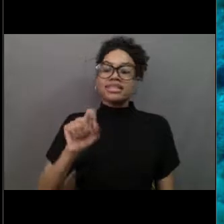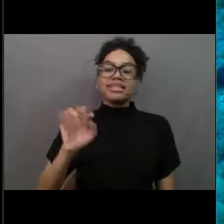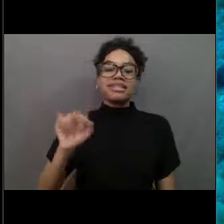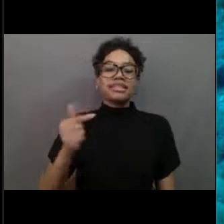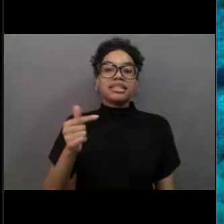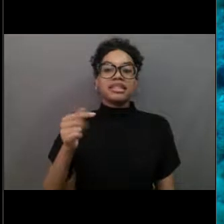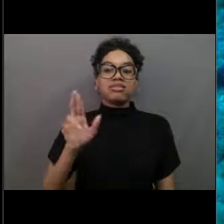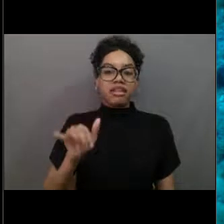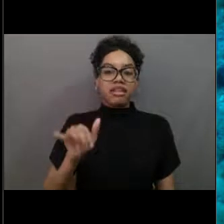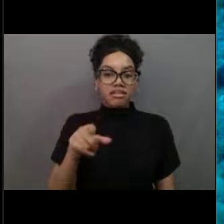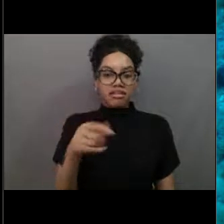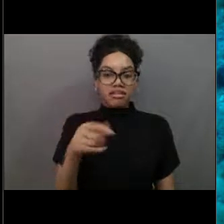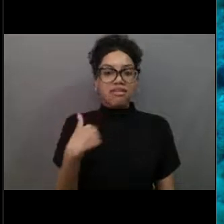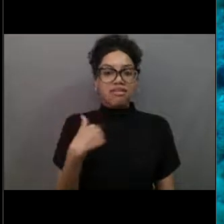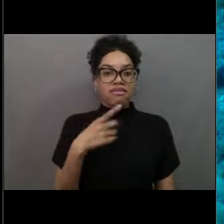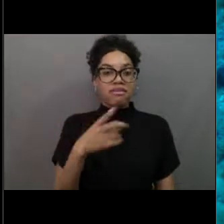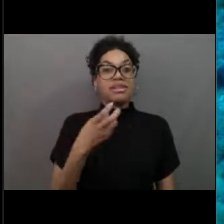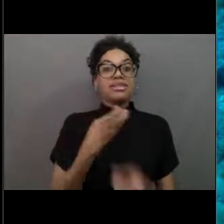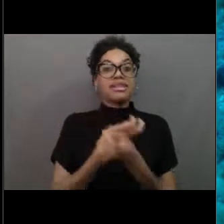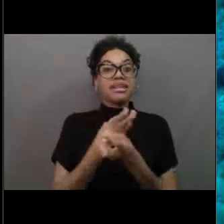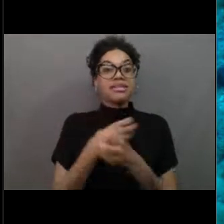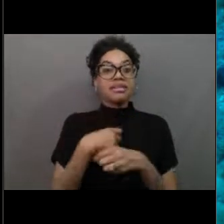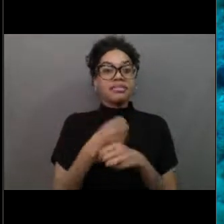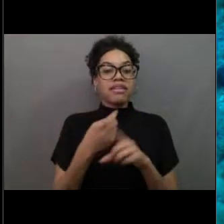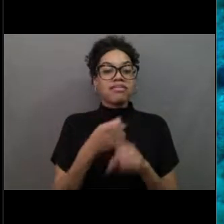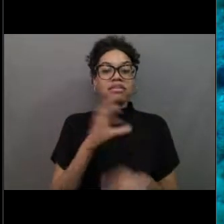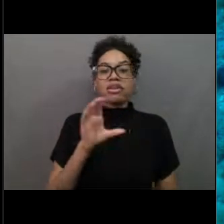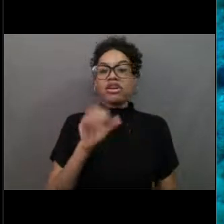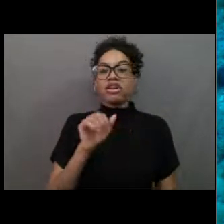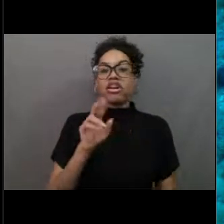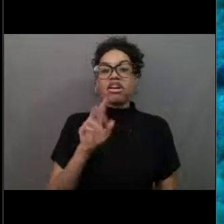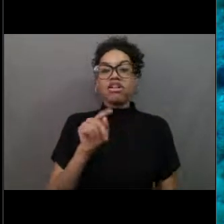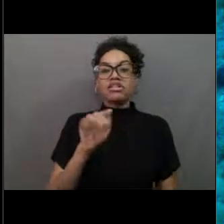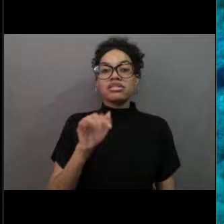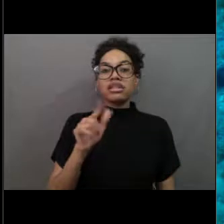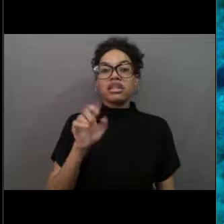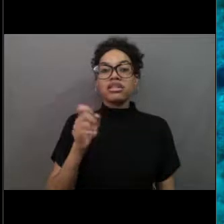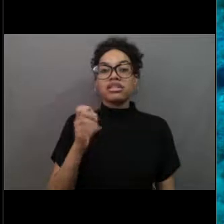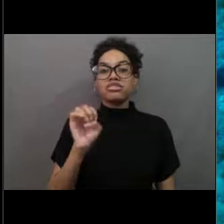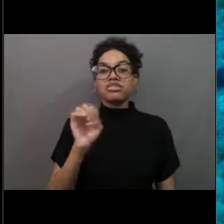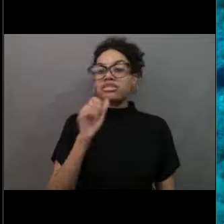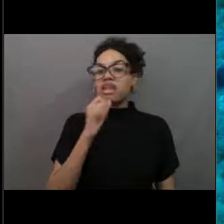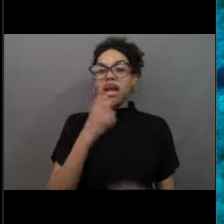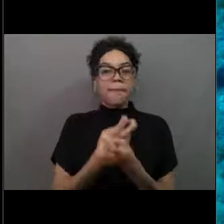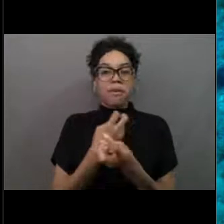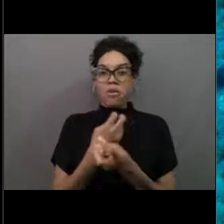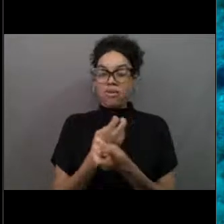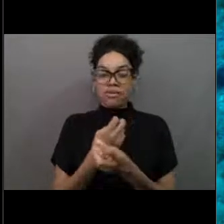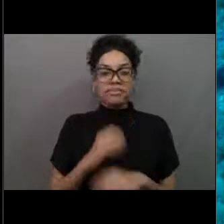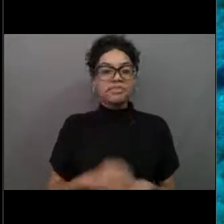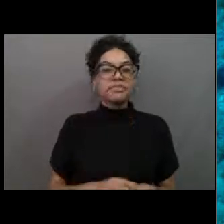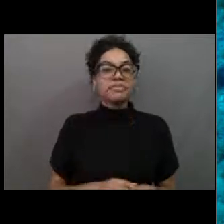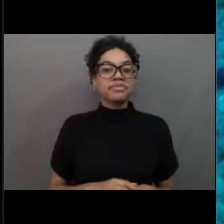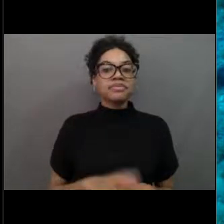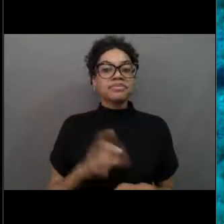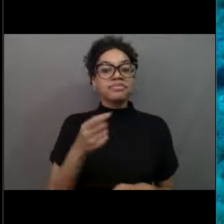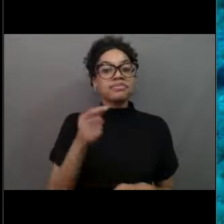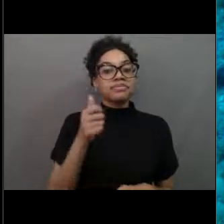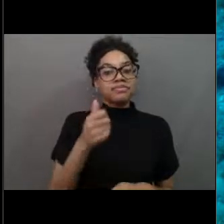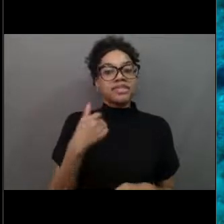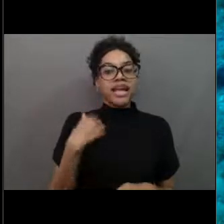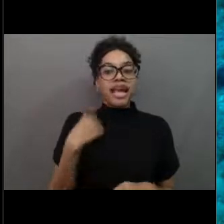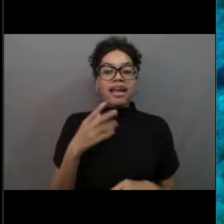is their skeleton is made of cartilage rather than bone. Stingrays are called stingrays because of a sharp spine on top of their tails. I'm pointing